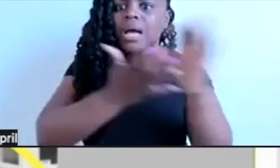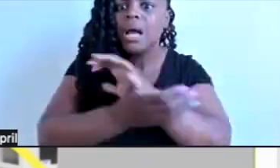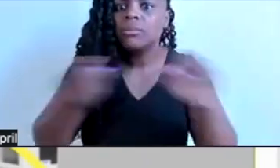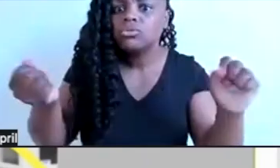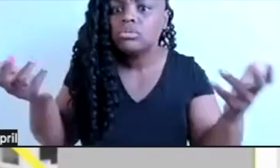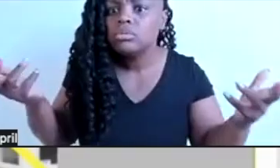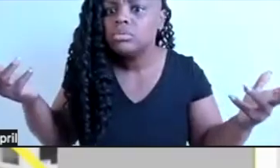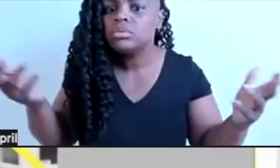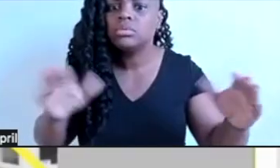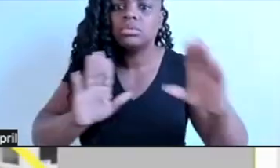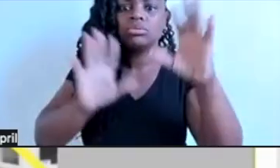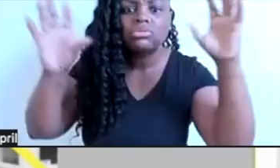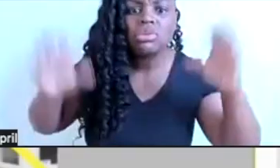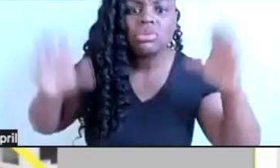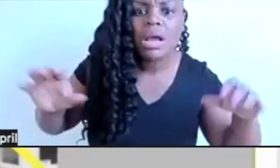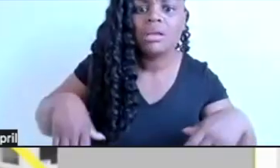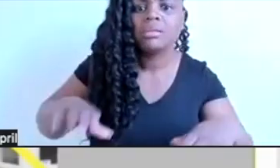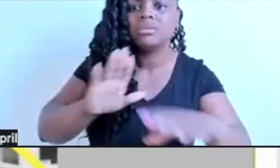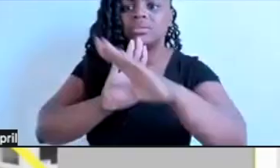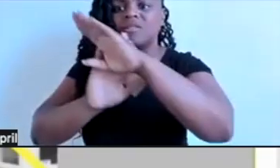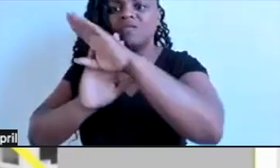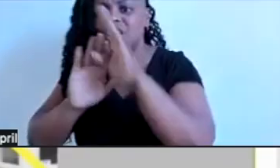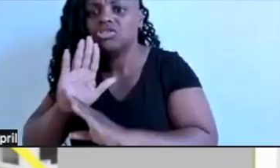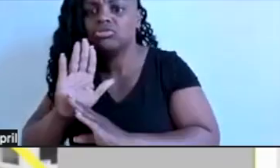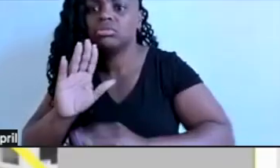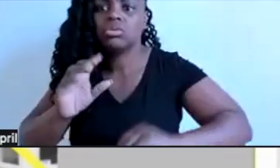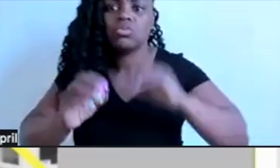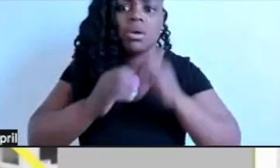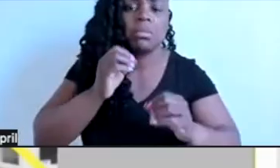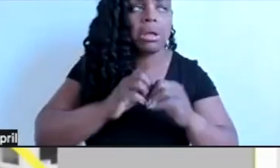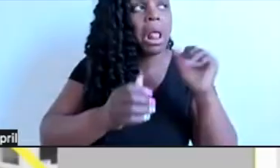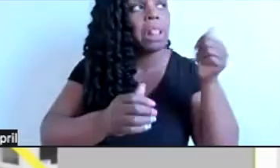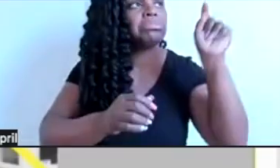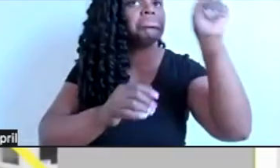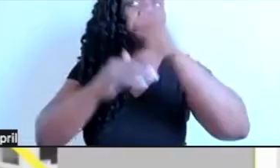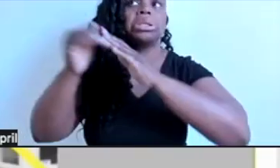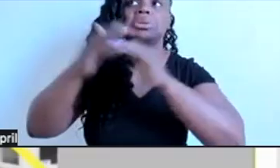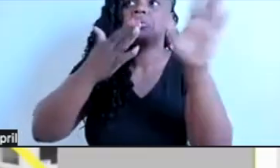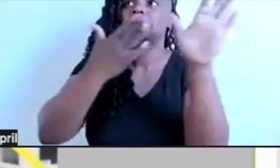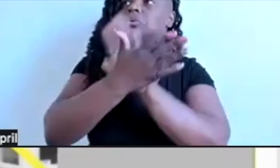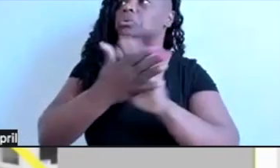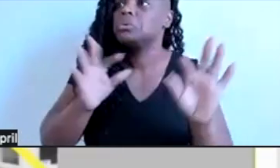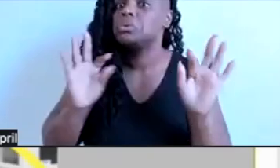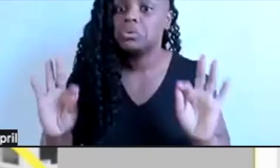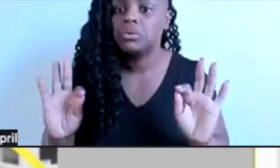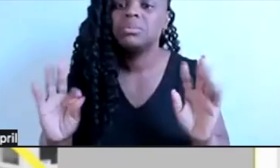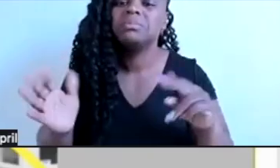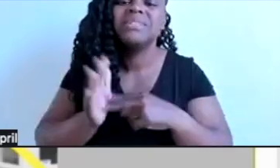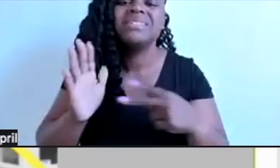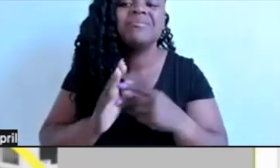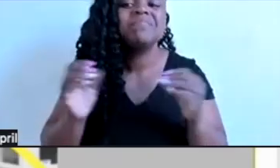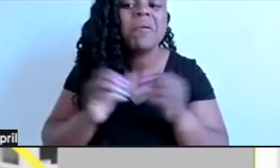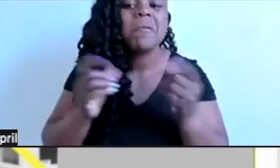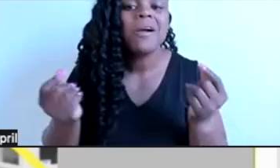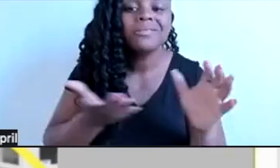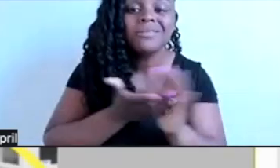but certain types of damage can cause a physical structure to be unstable, with the potential to have the walls or the building collapse.